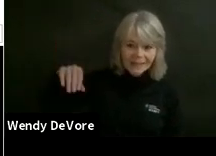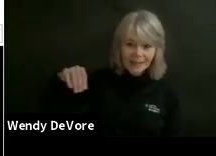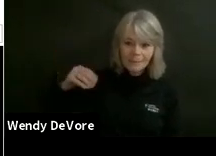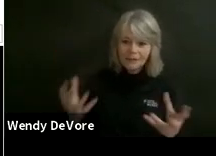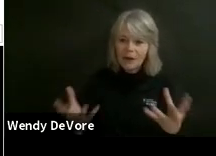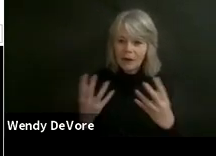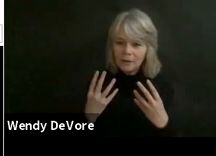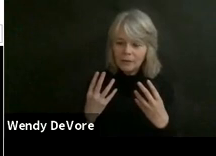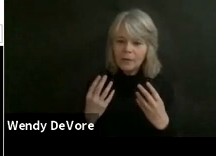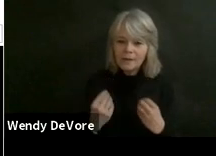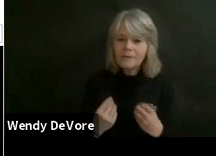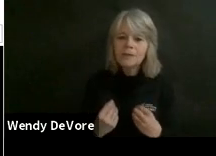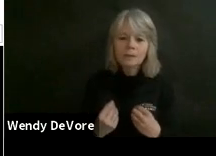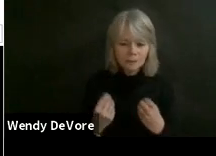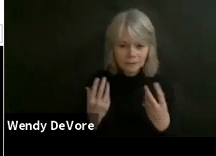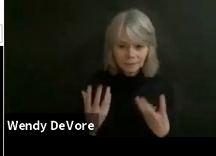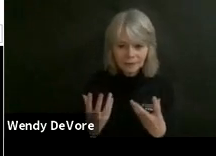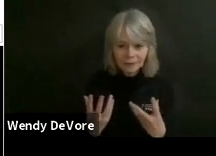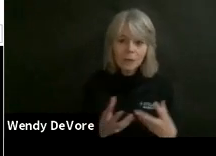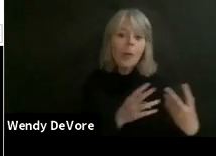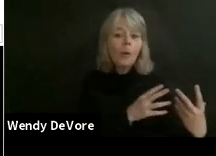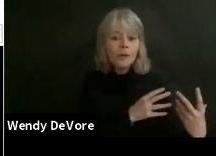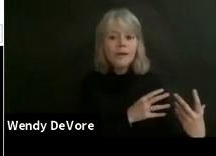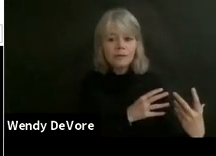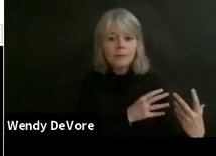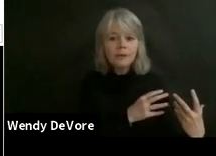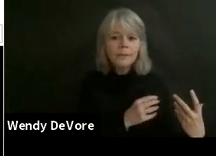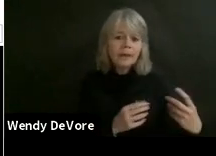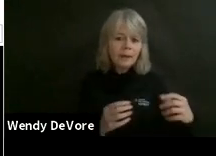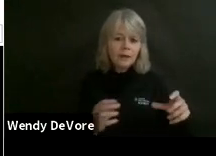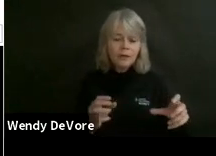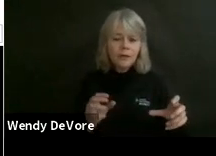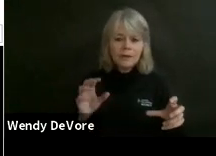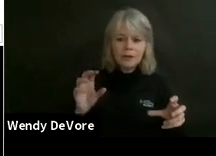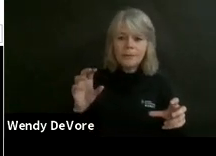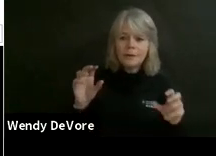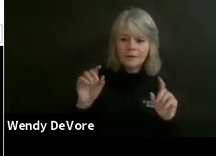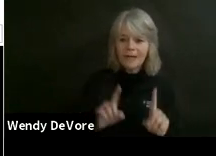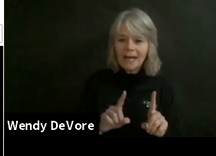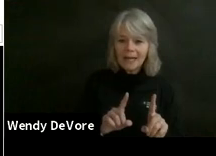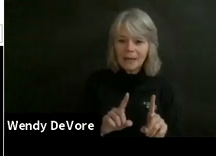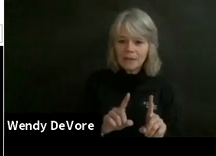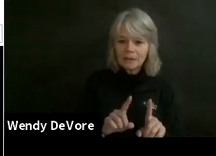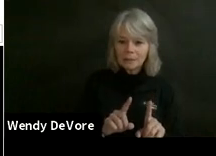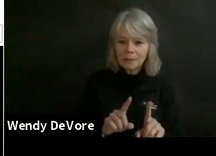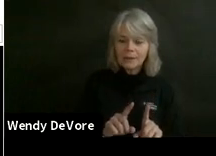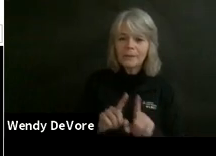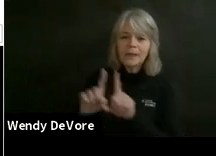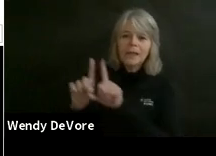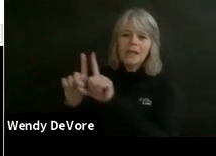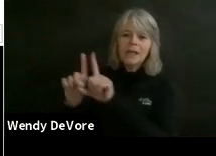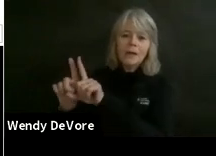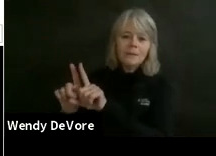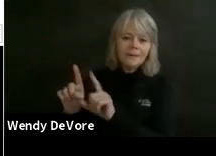backlit, it makes it hard for the individual to see you or the interpreter. So the interpreter, the sign language interpreter